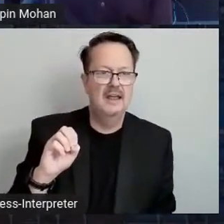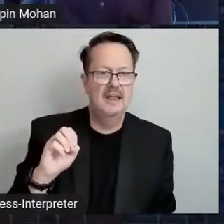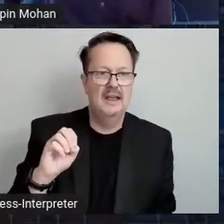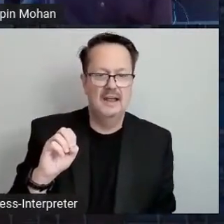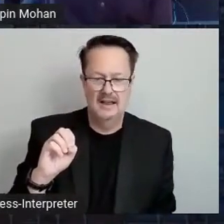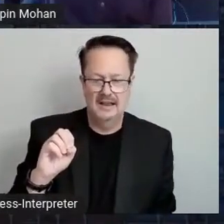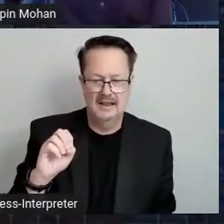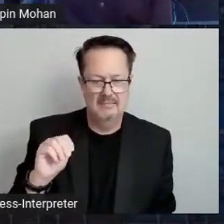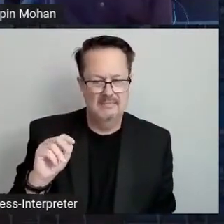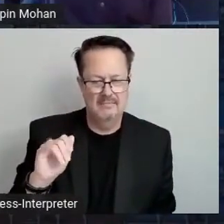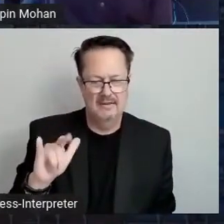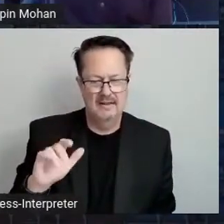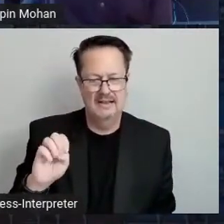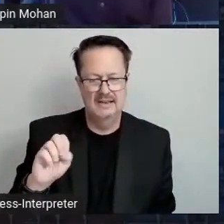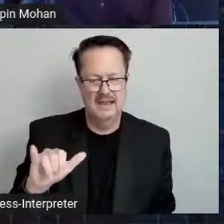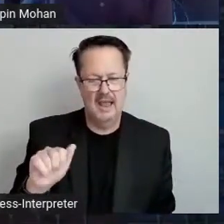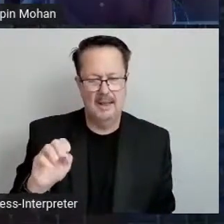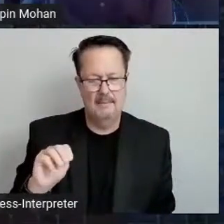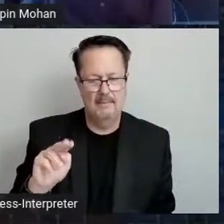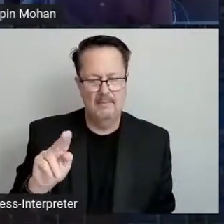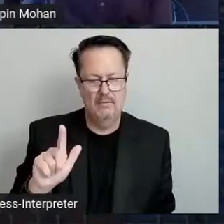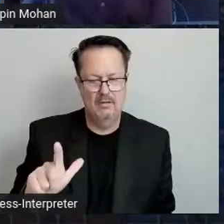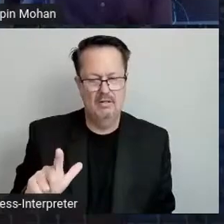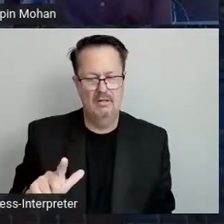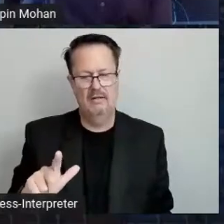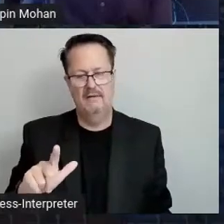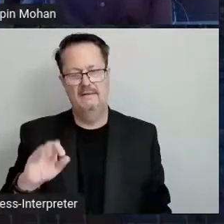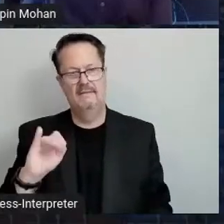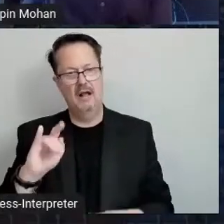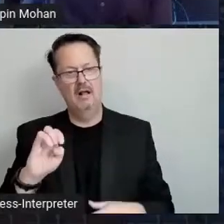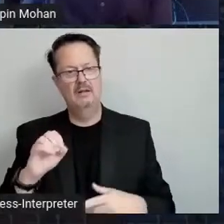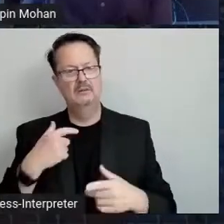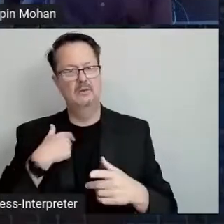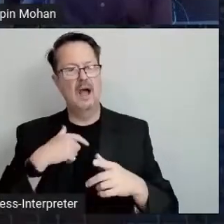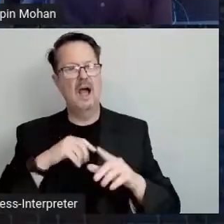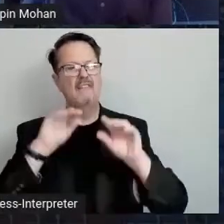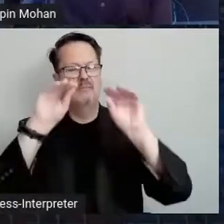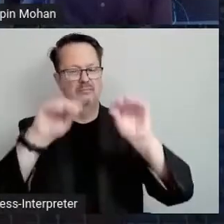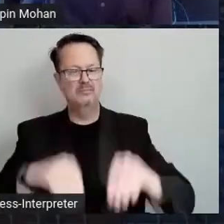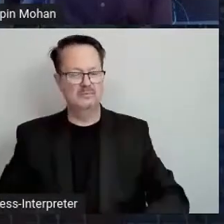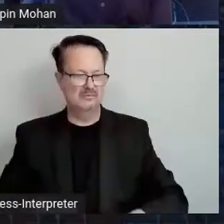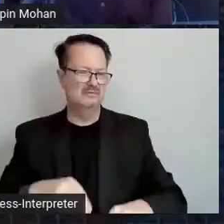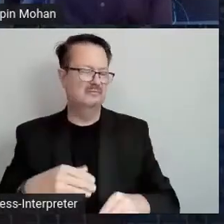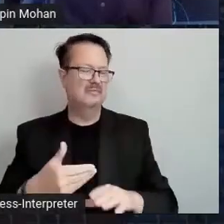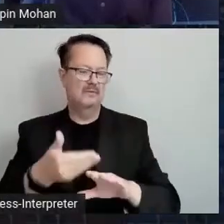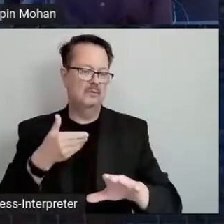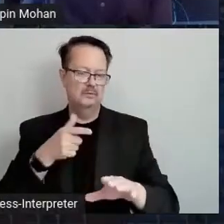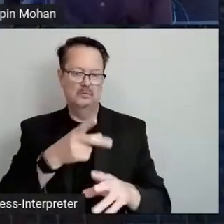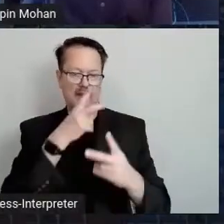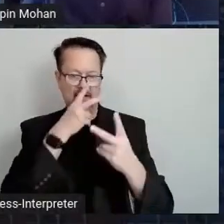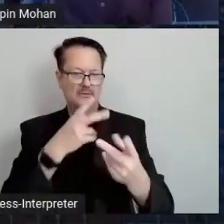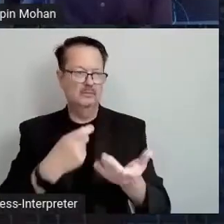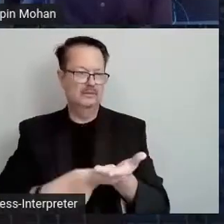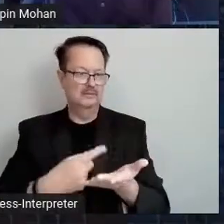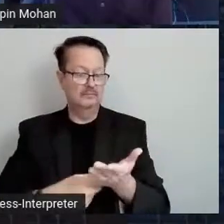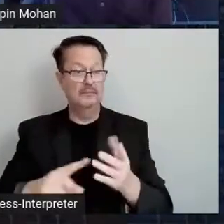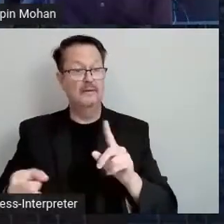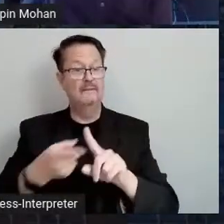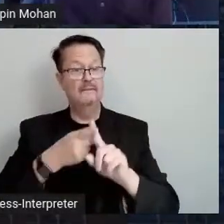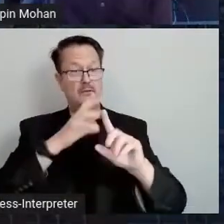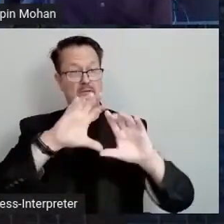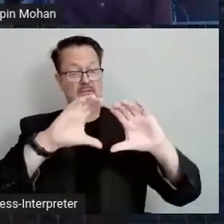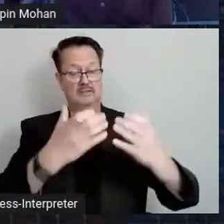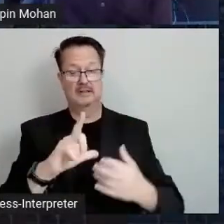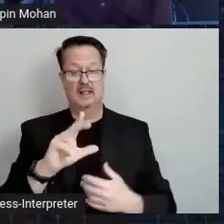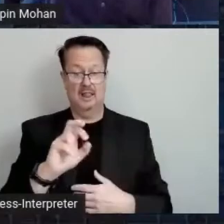which I've pre-filled with some configuration, and we can talk over it. So the first section over here is the cluster